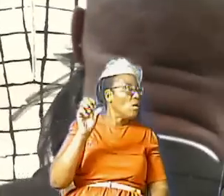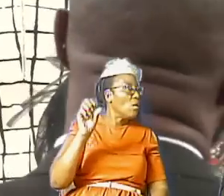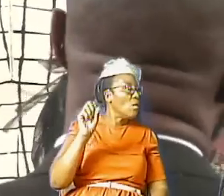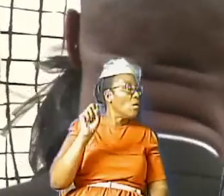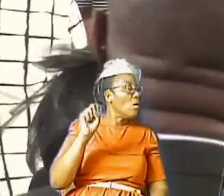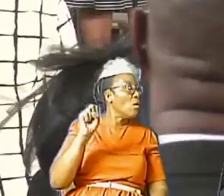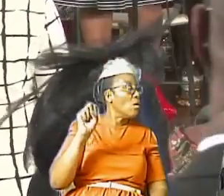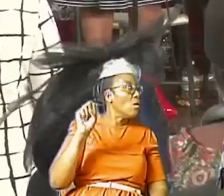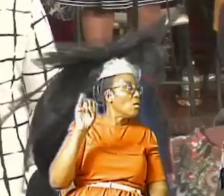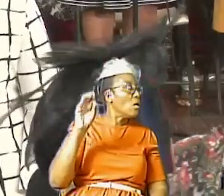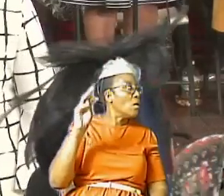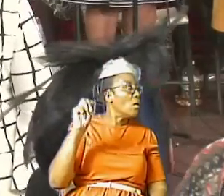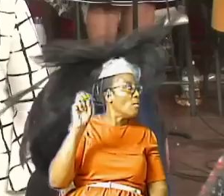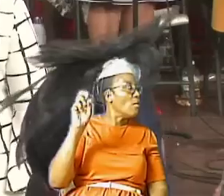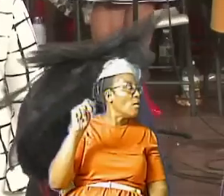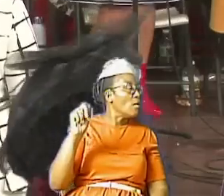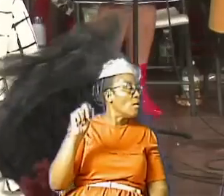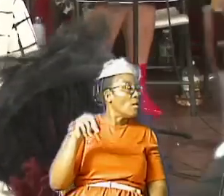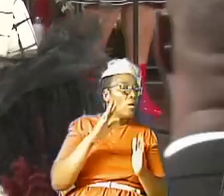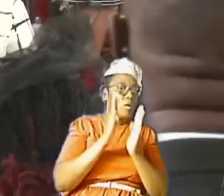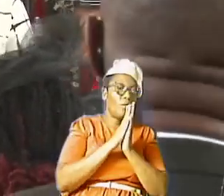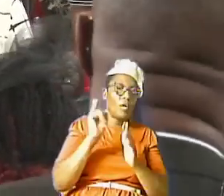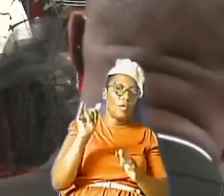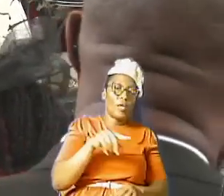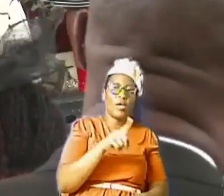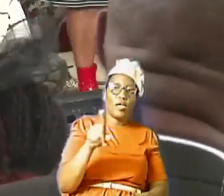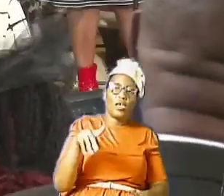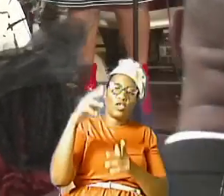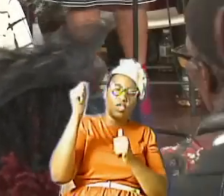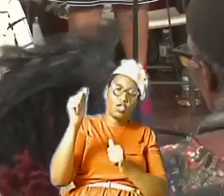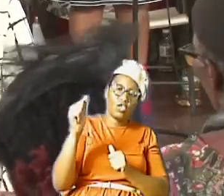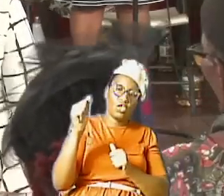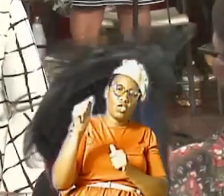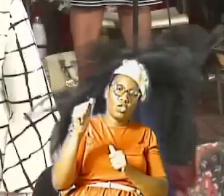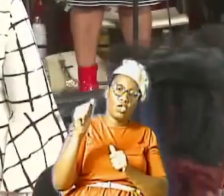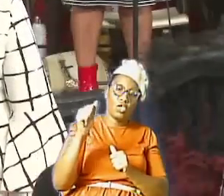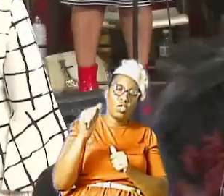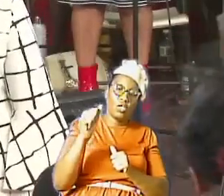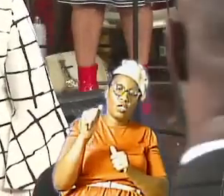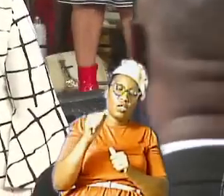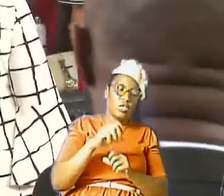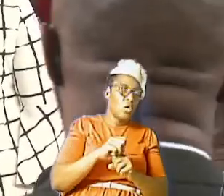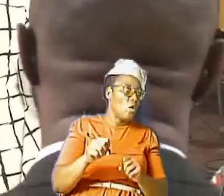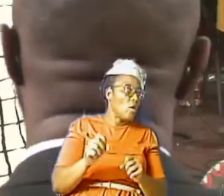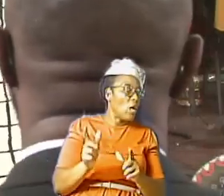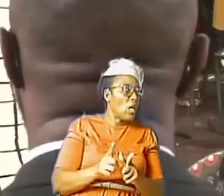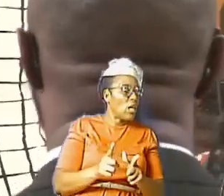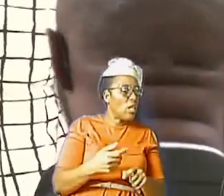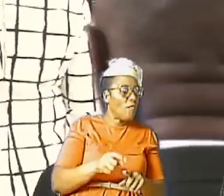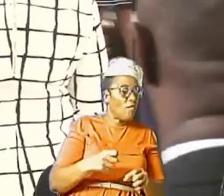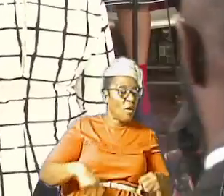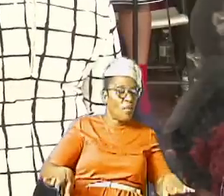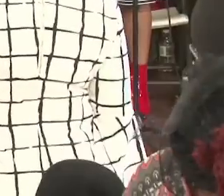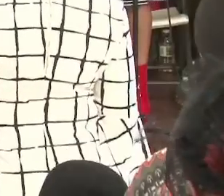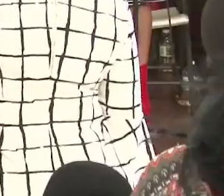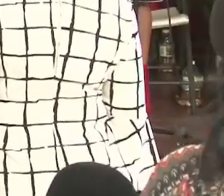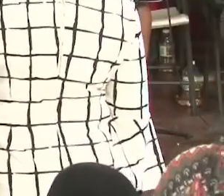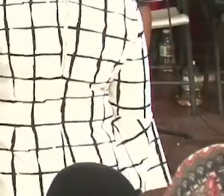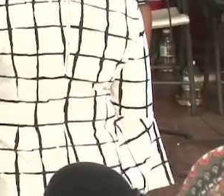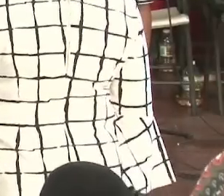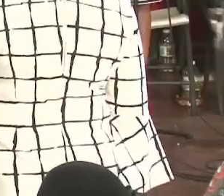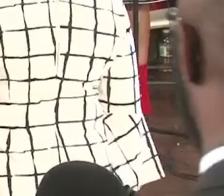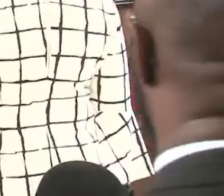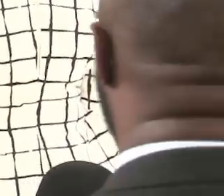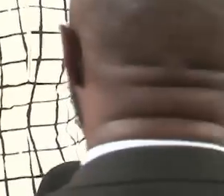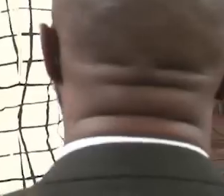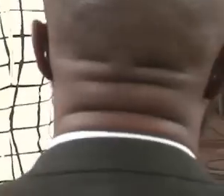and prayed him that he should thrust out a little from the land. And he sat